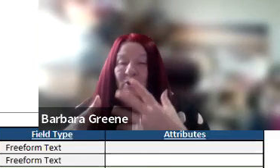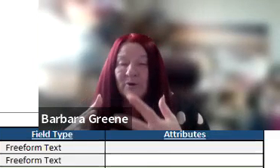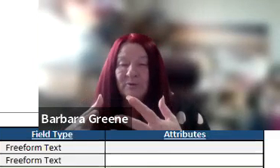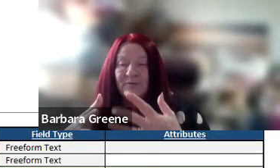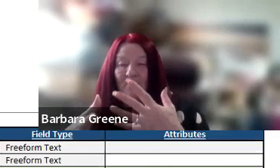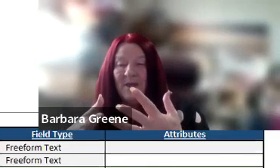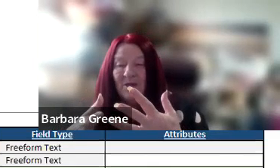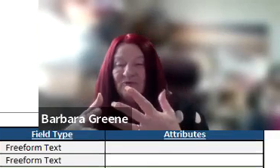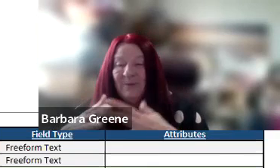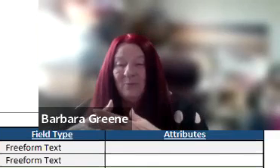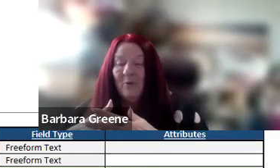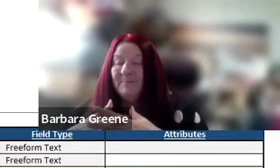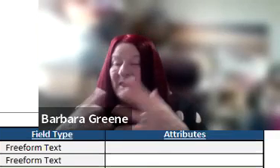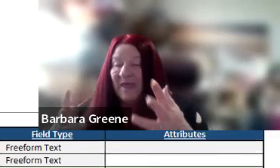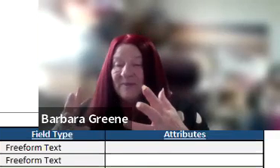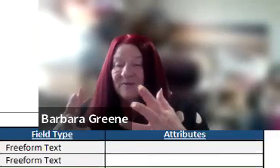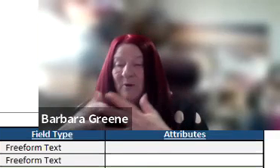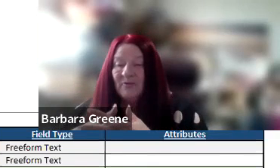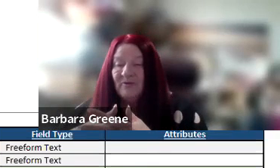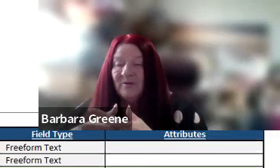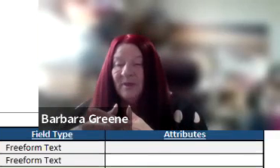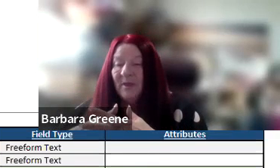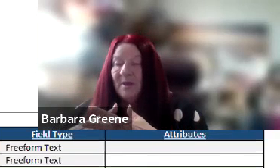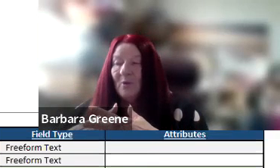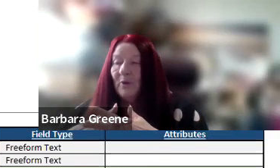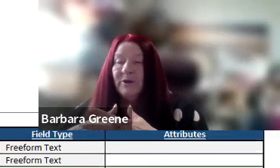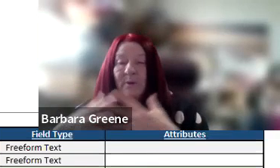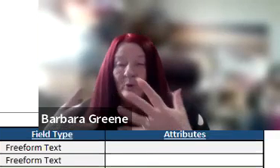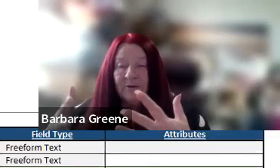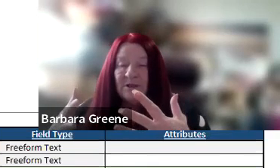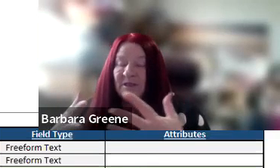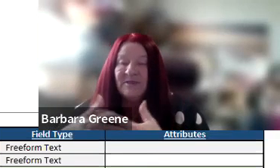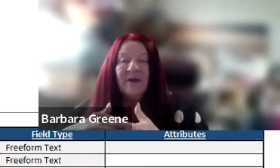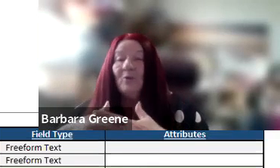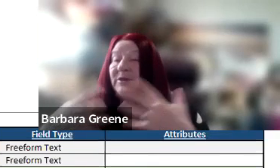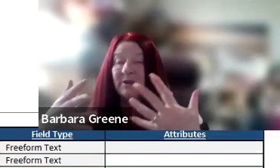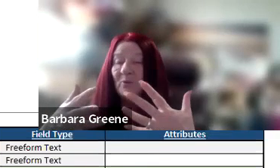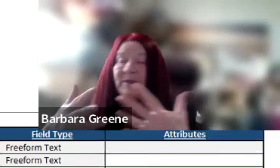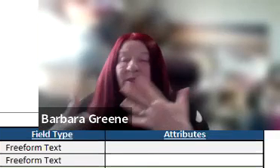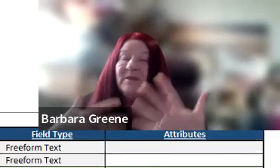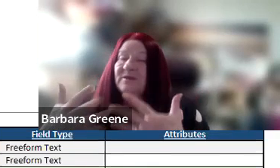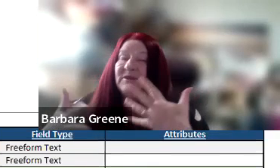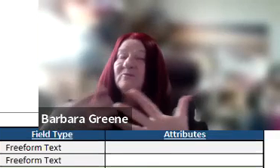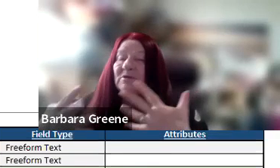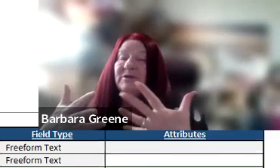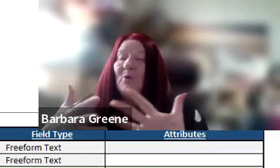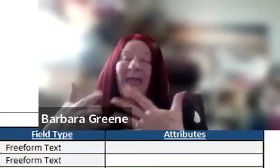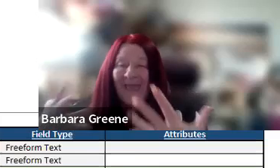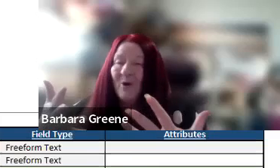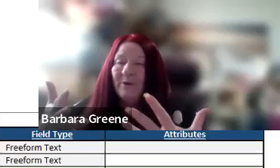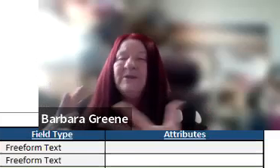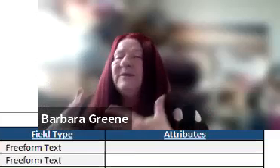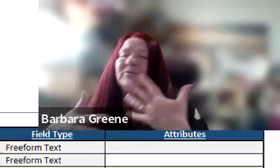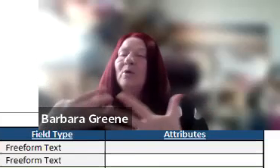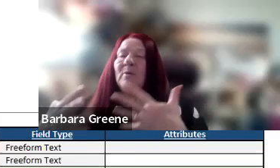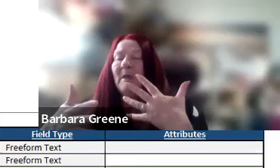we learned so much. I mean, when we began this project, we knew we wanted to collect data. We didn't really know